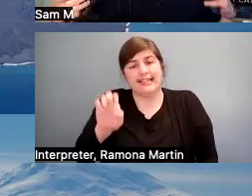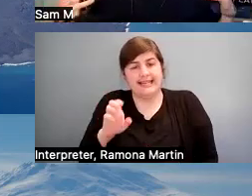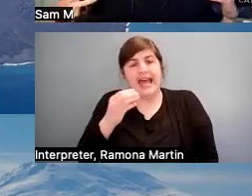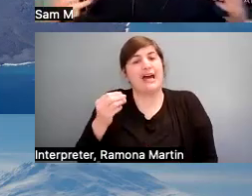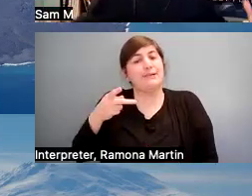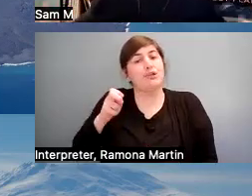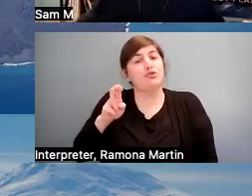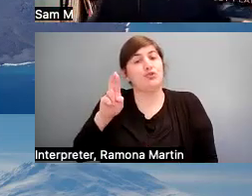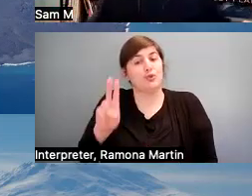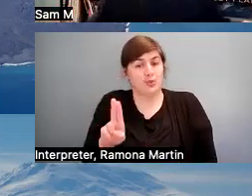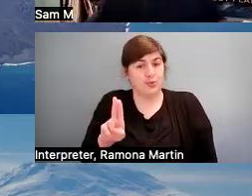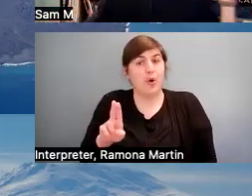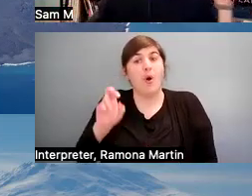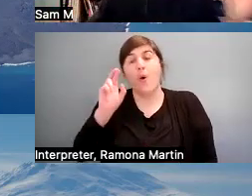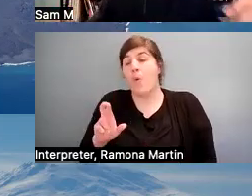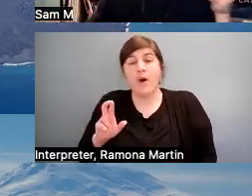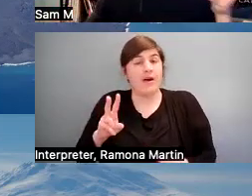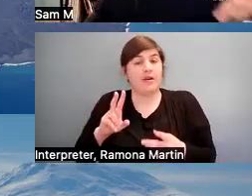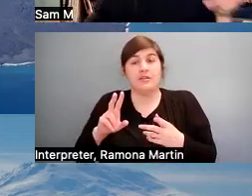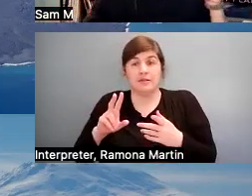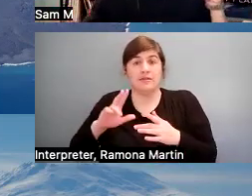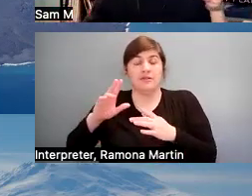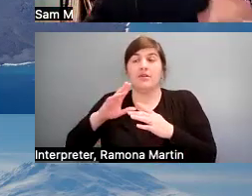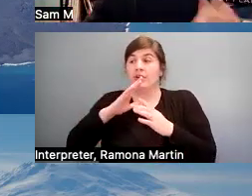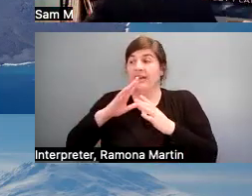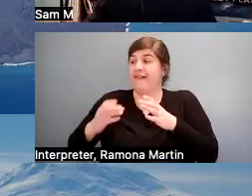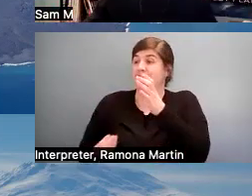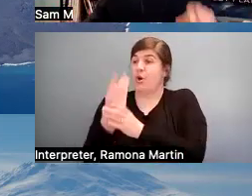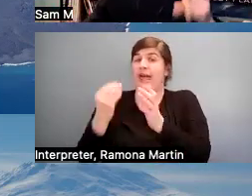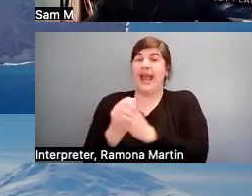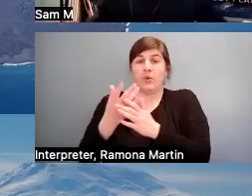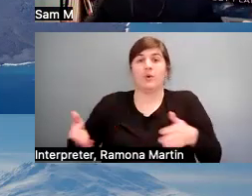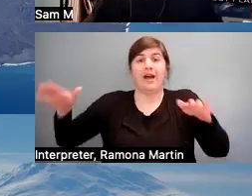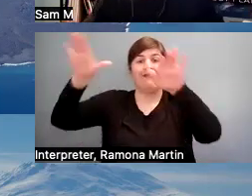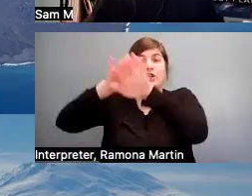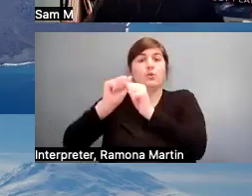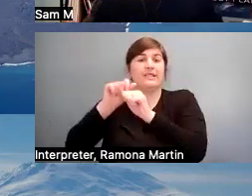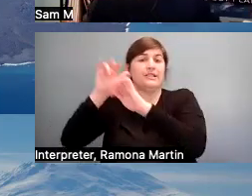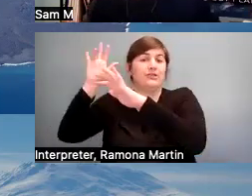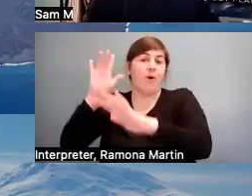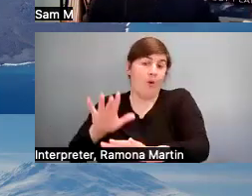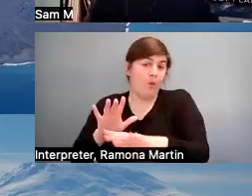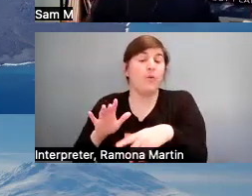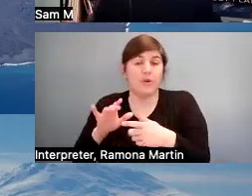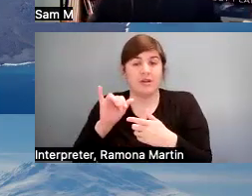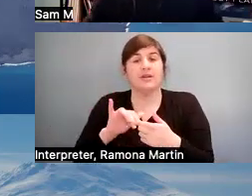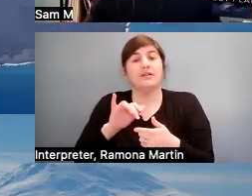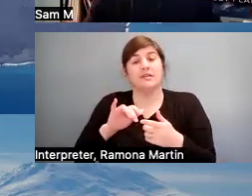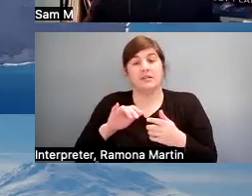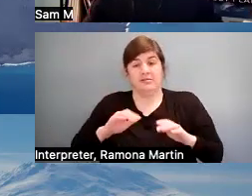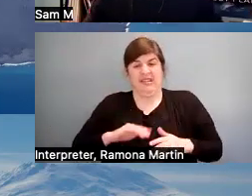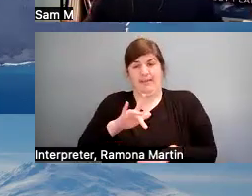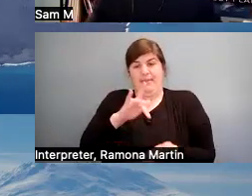so they're covered in snow. I've already said you can have volcanoes in the bottom of the oceans. That photo in the bottom in the middle is a